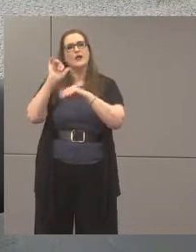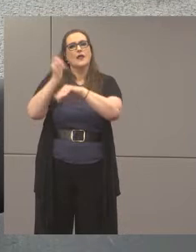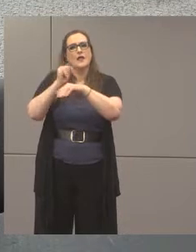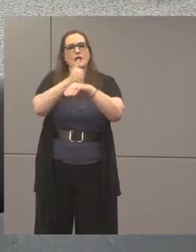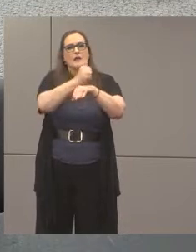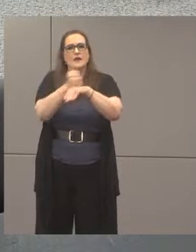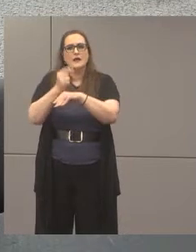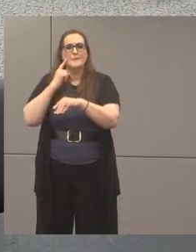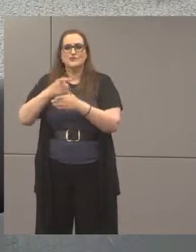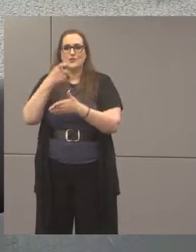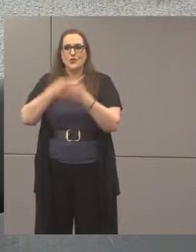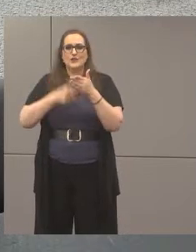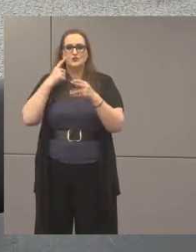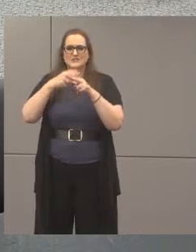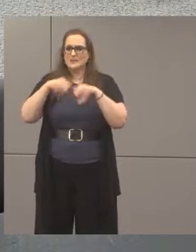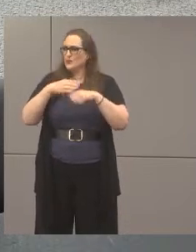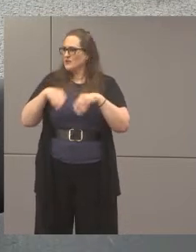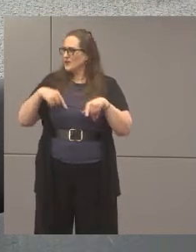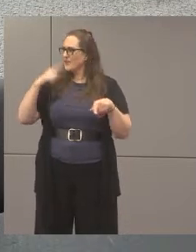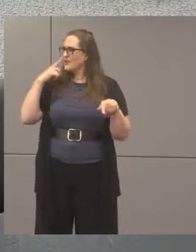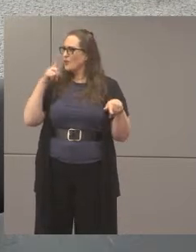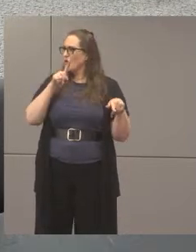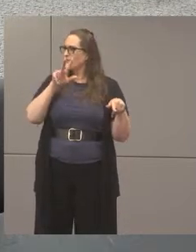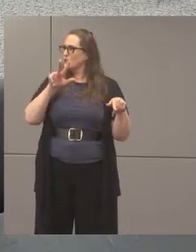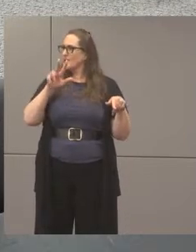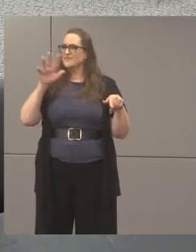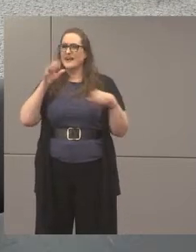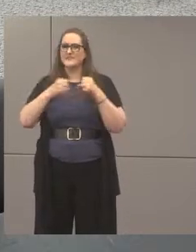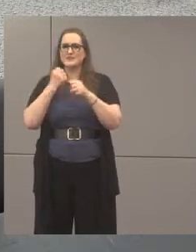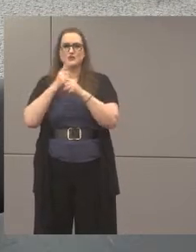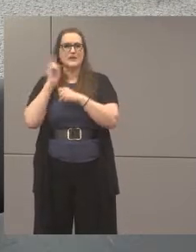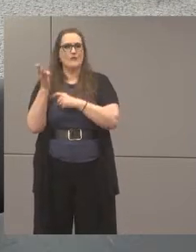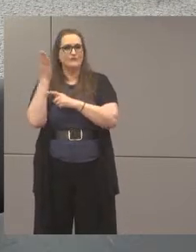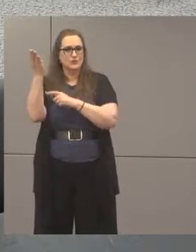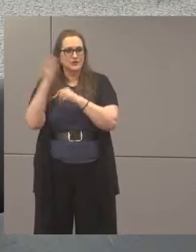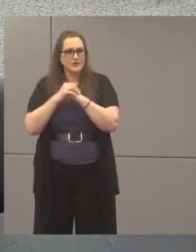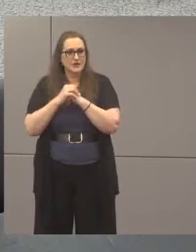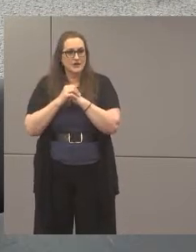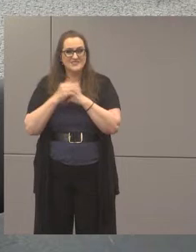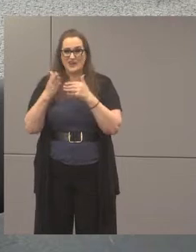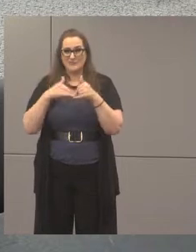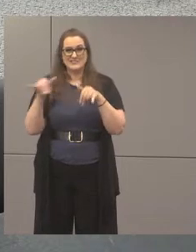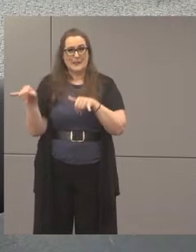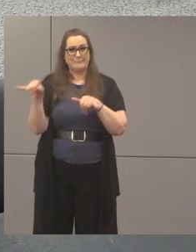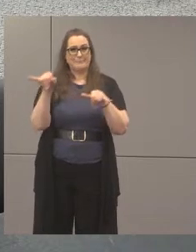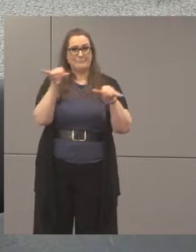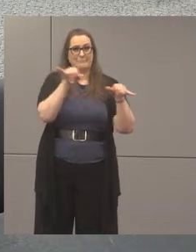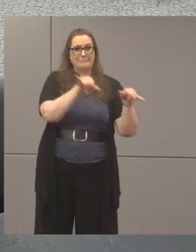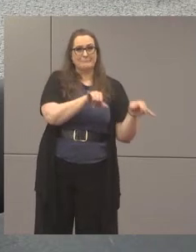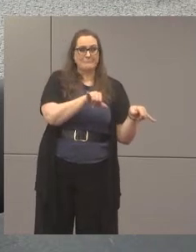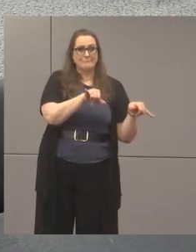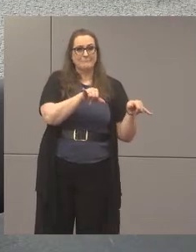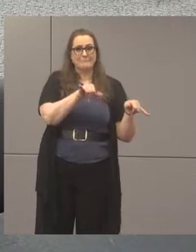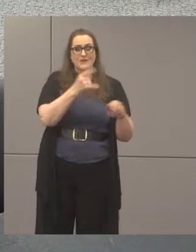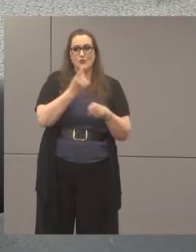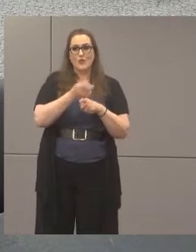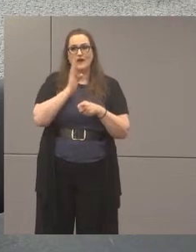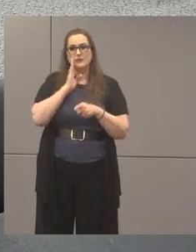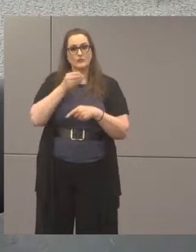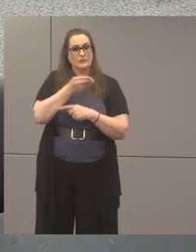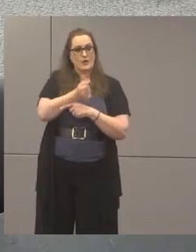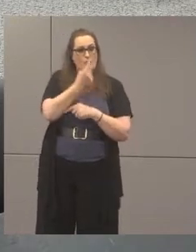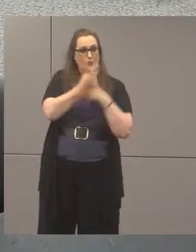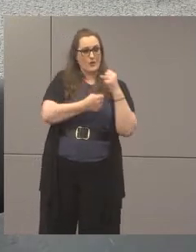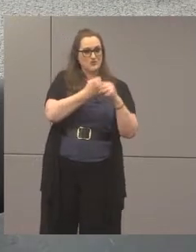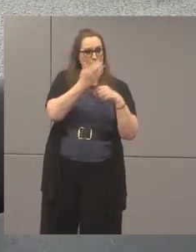as you can see the breakdown in those 1, 3, and 5 years that they offered, it's almost the same, right? We could pay the 1 year,